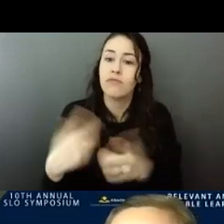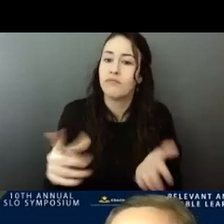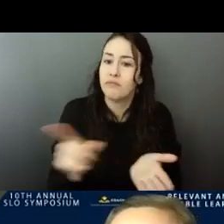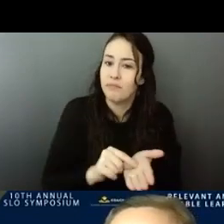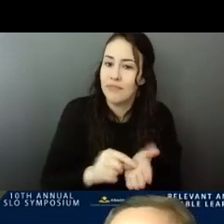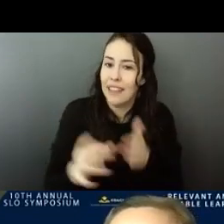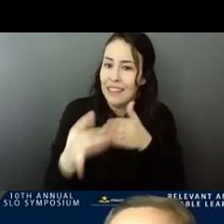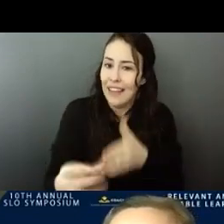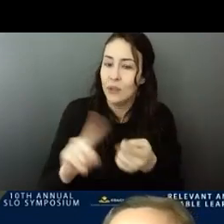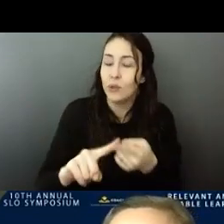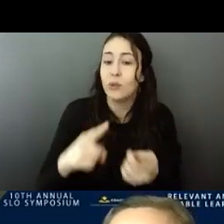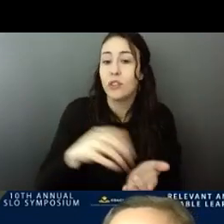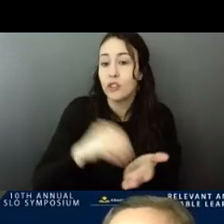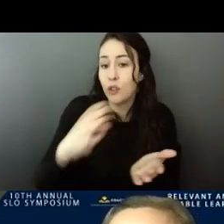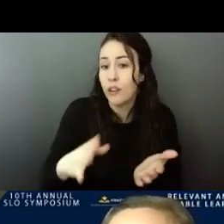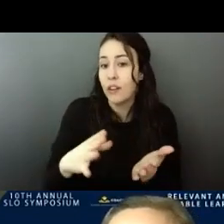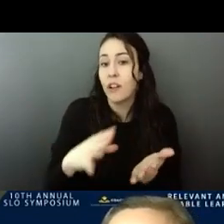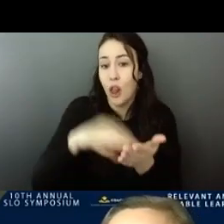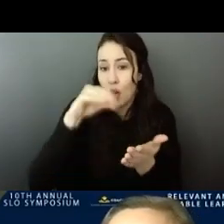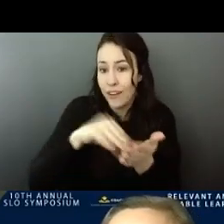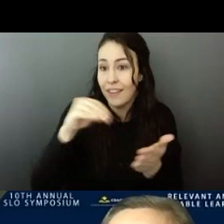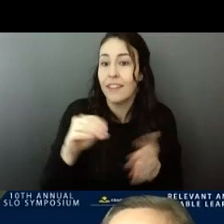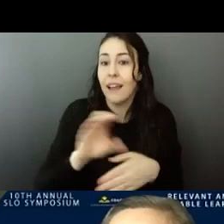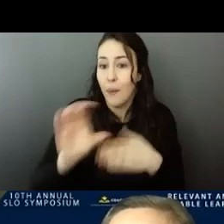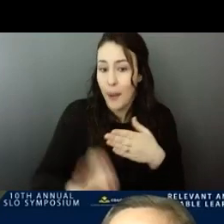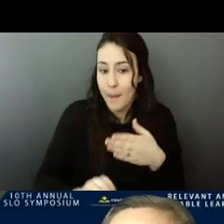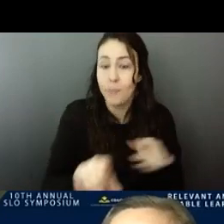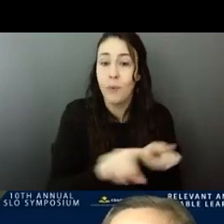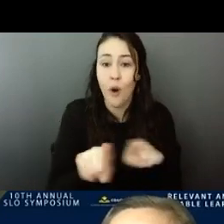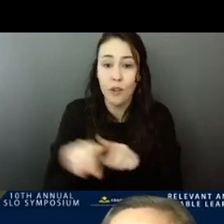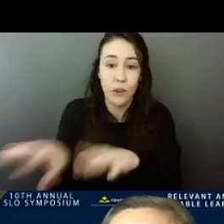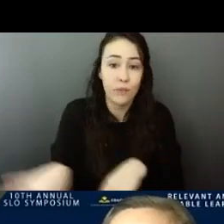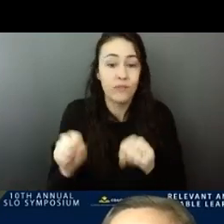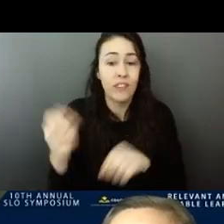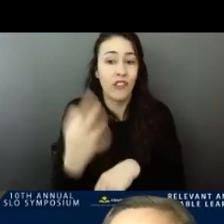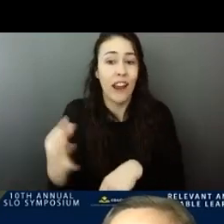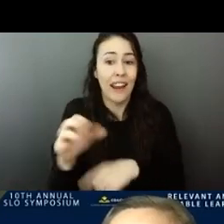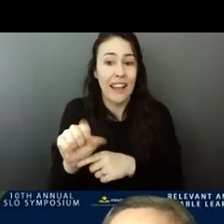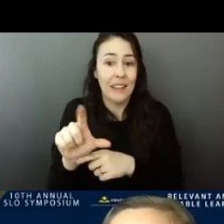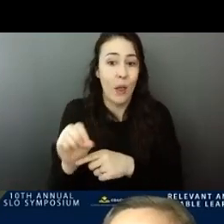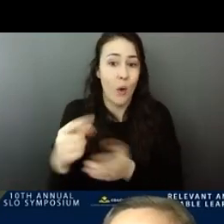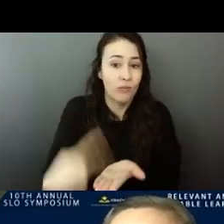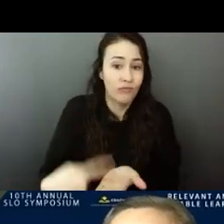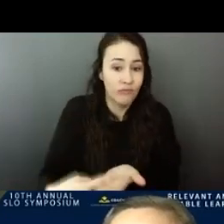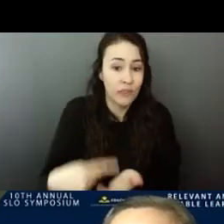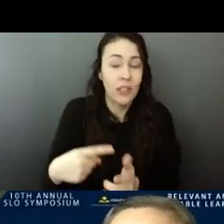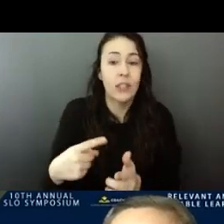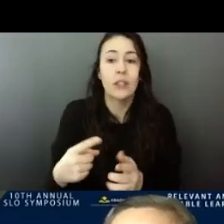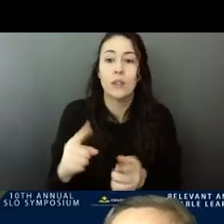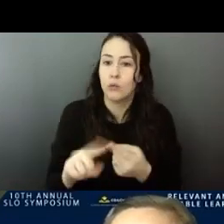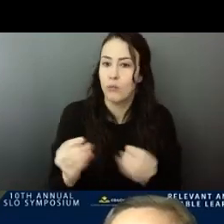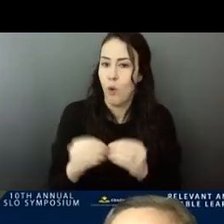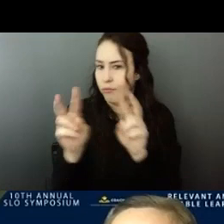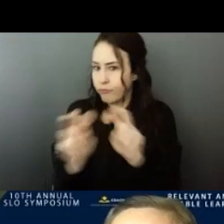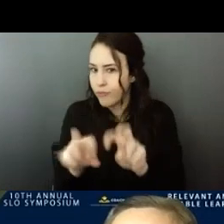outcomes assessment. We have also held Friday SLO talks to further explore the topics. Our brand new